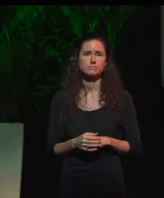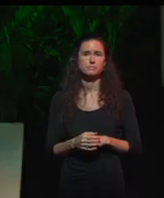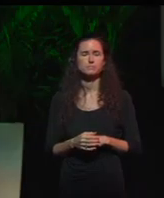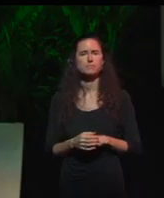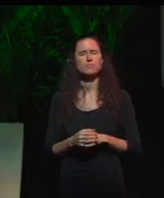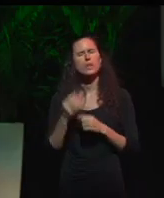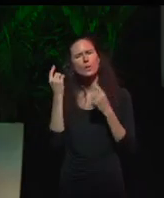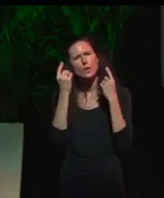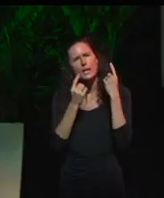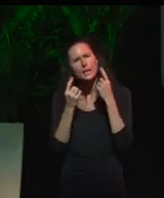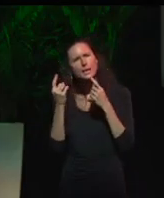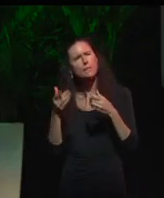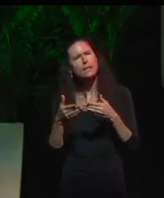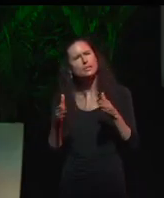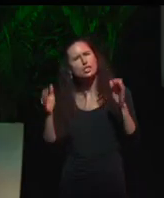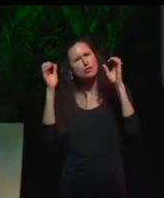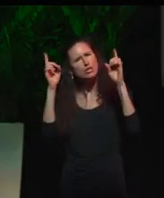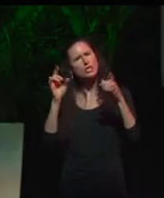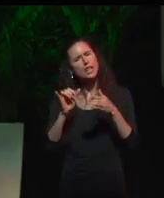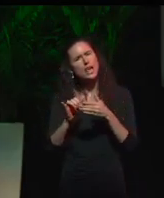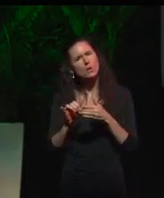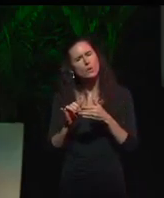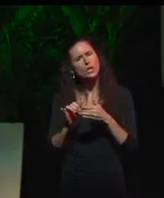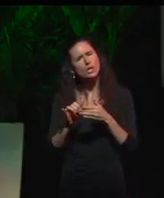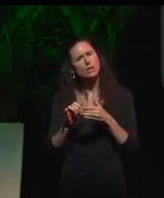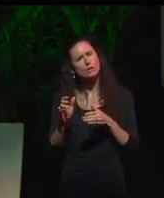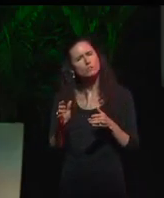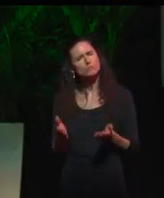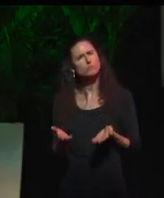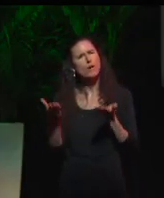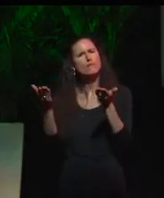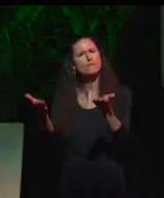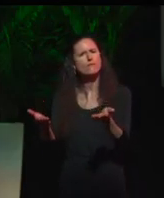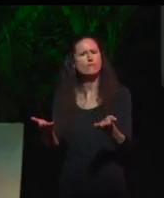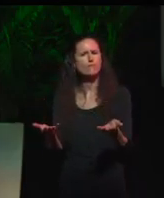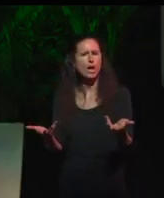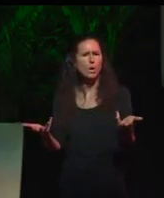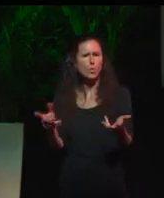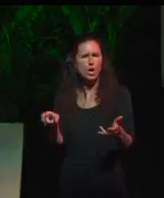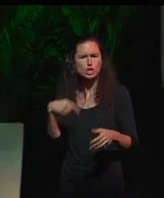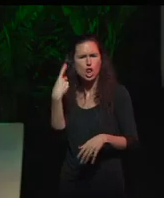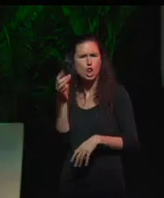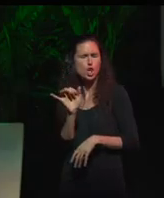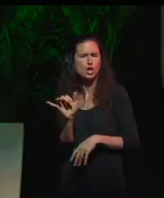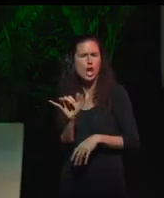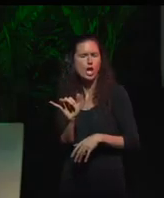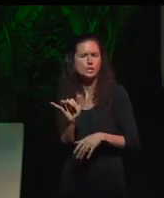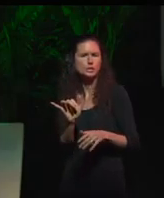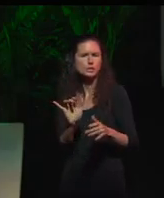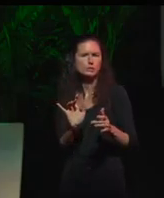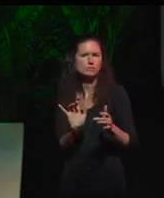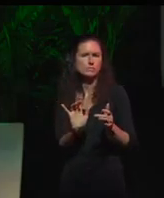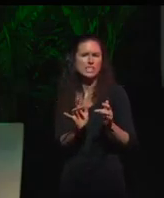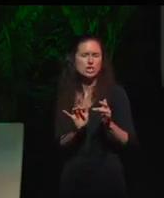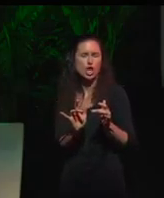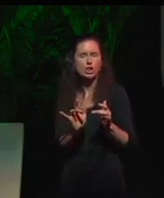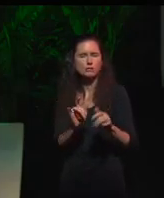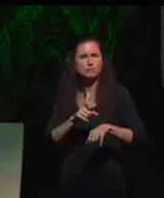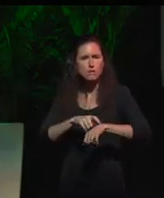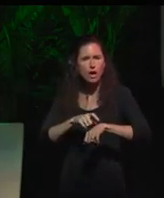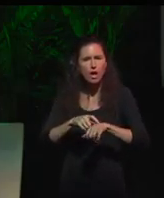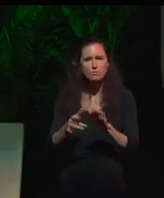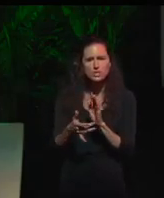When you think about the general education that we provide, what should it look like in a digital era? In a society that's